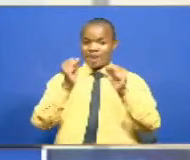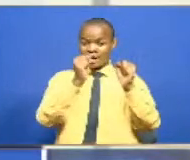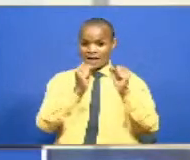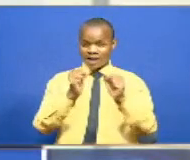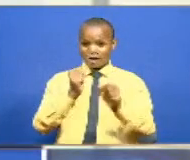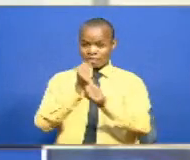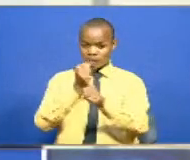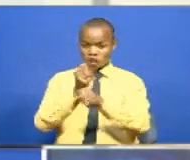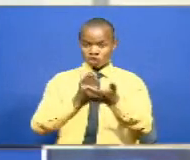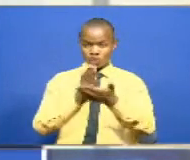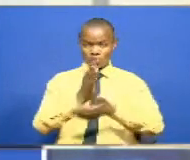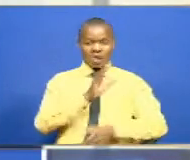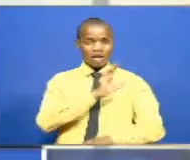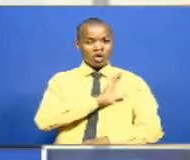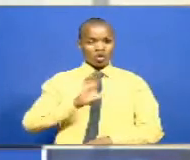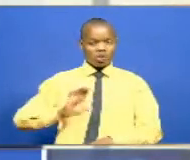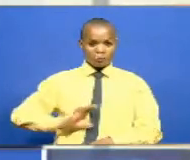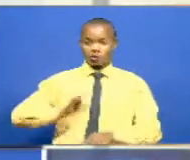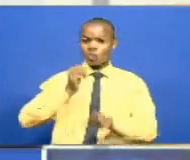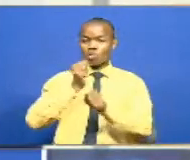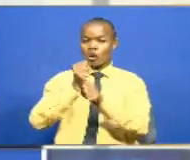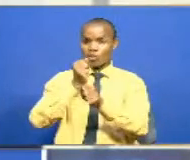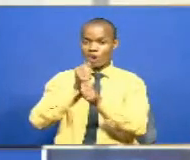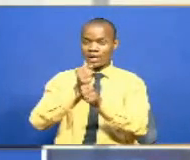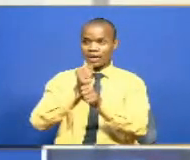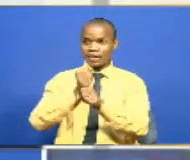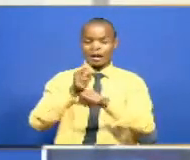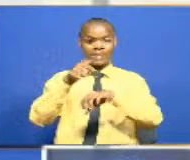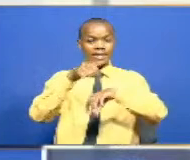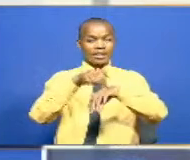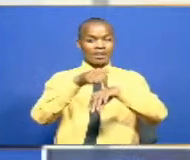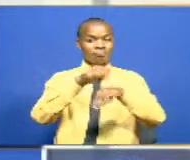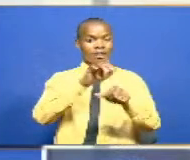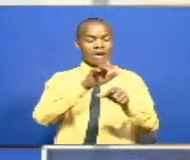working in the midst of so much